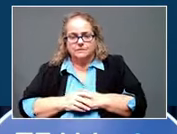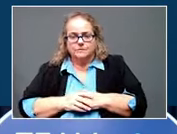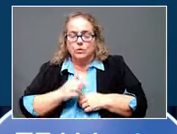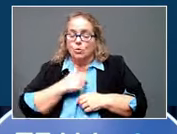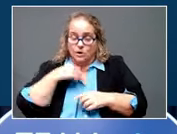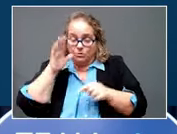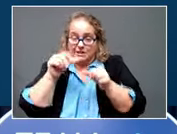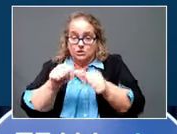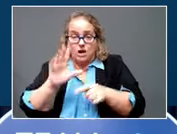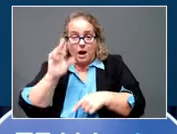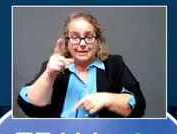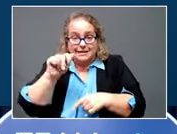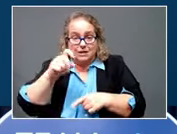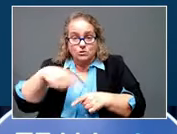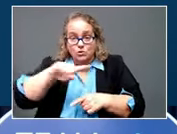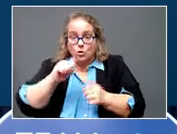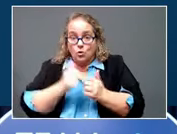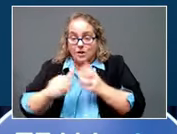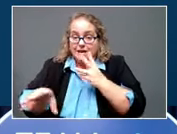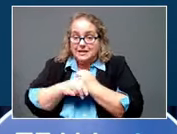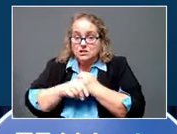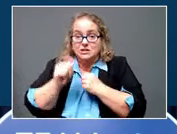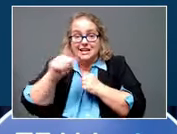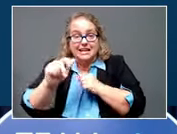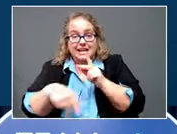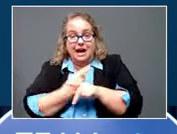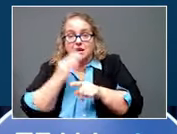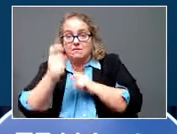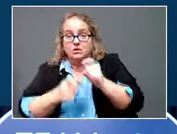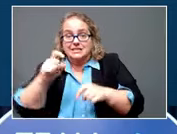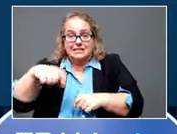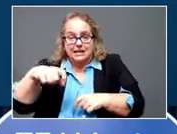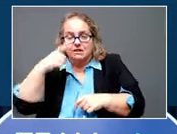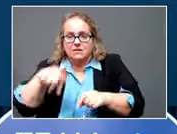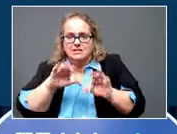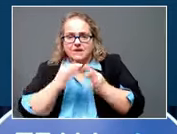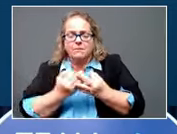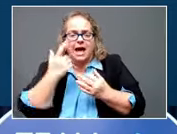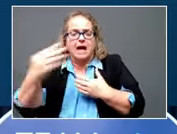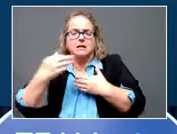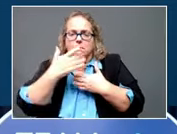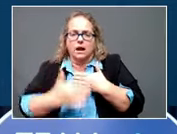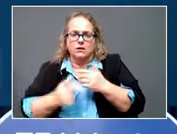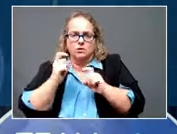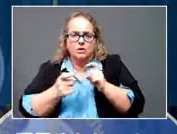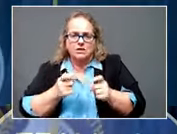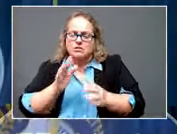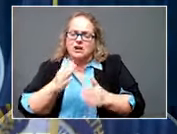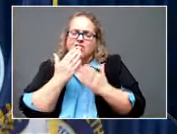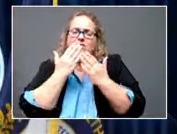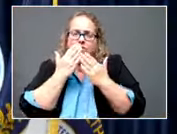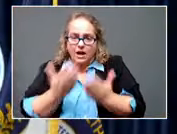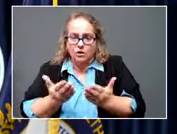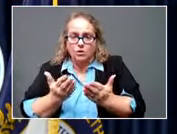additional in-kind donations are needed for these families on top of monetary contributions and blood donations. Thank you for making the toy